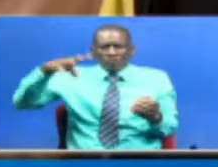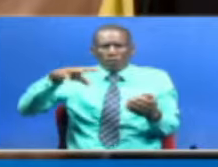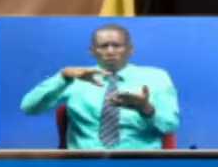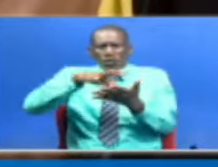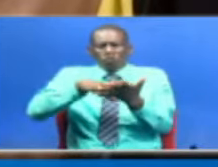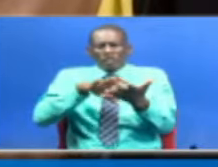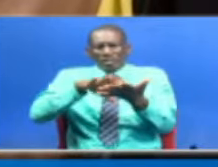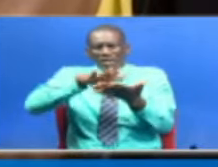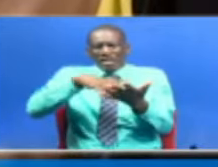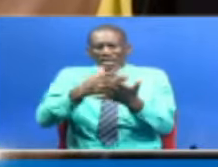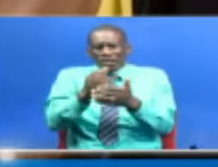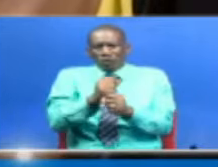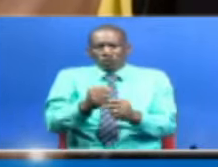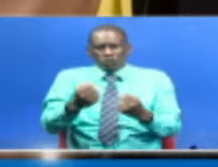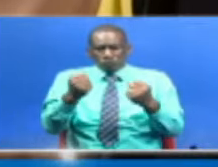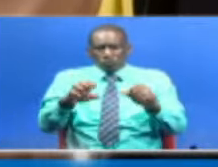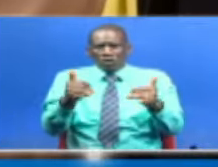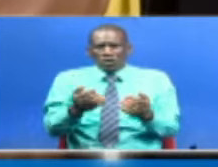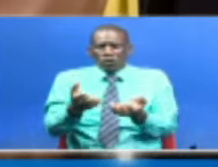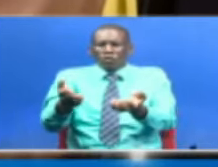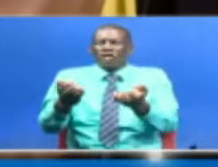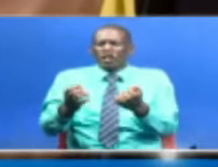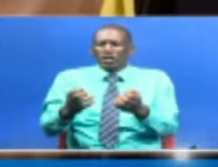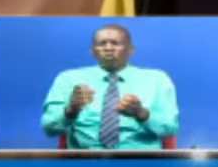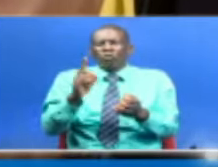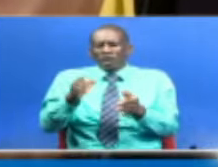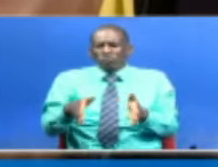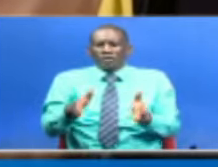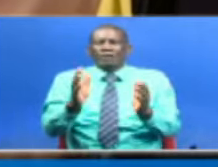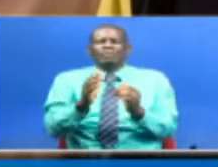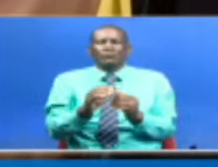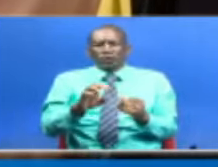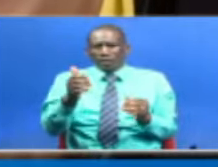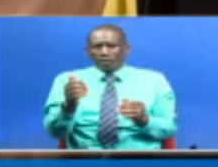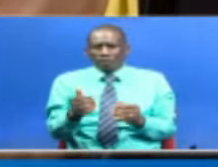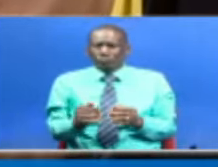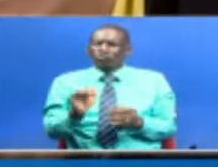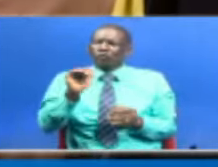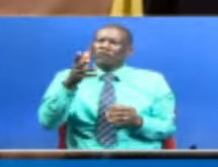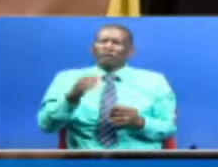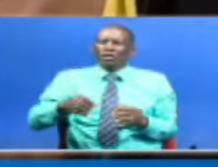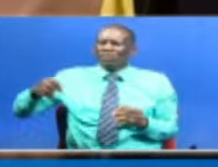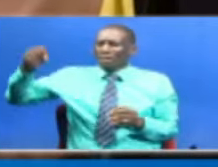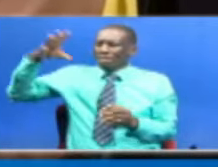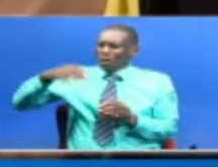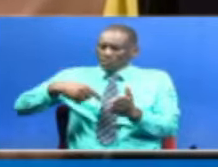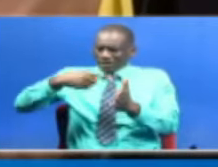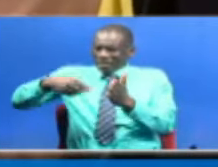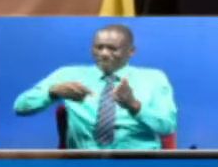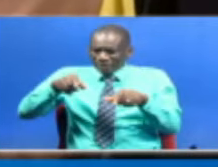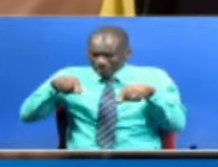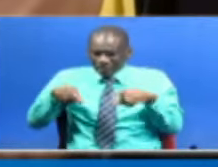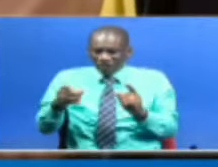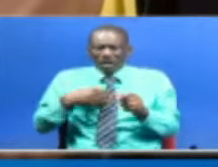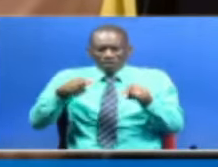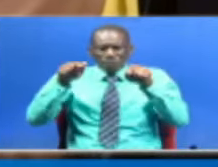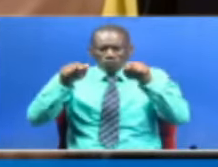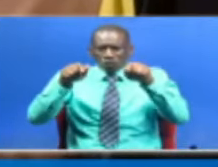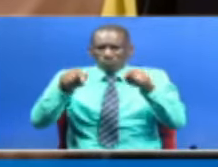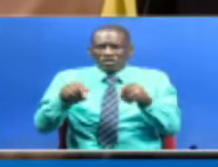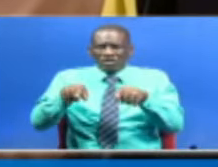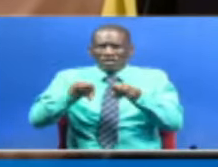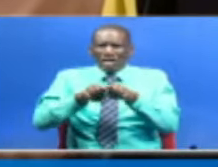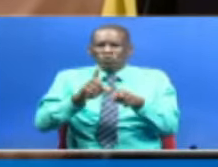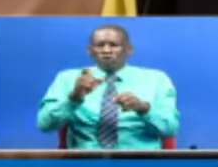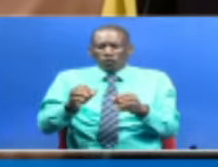robust, because you're going to need it going forward. Mm. Just to ask you, the energy industry itself has been accused as being one of the